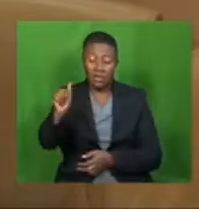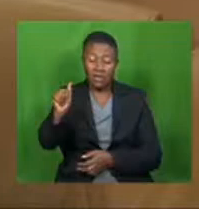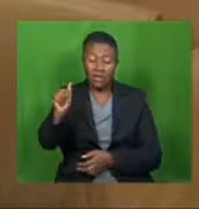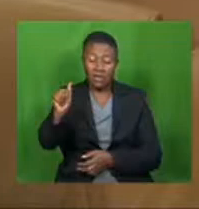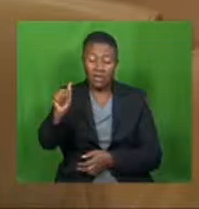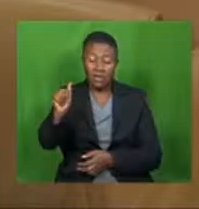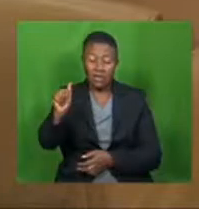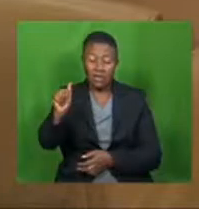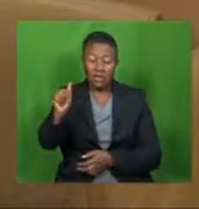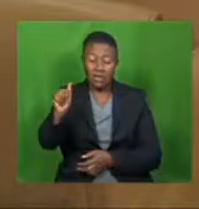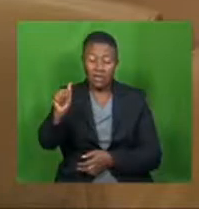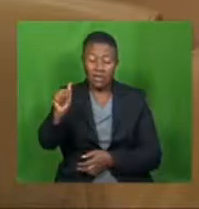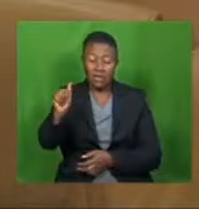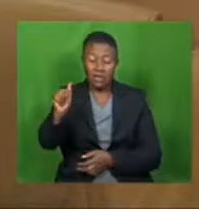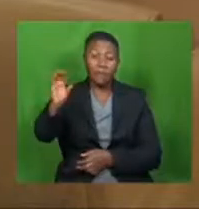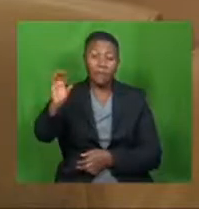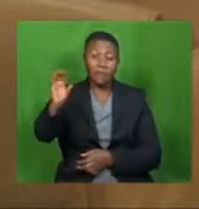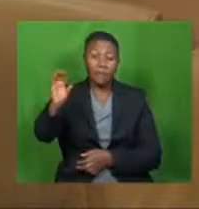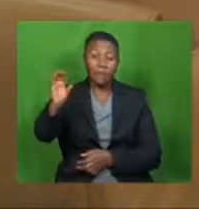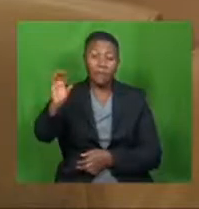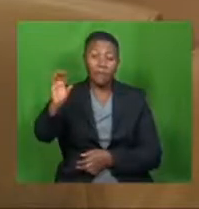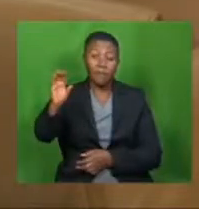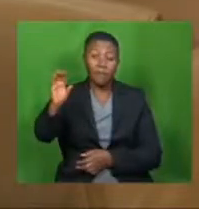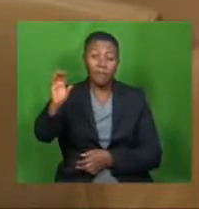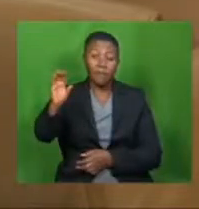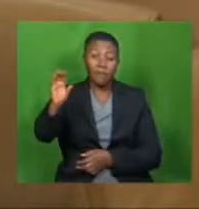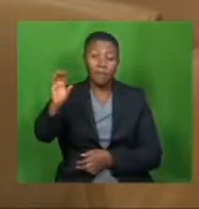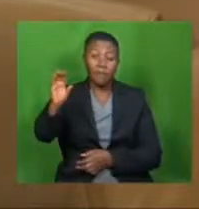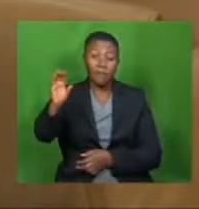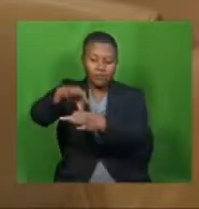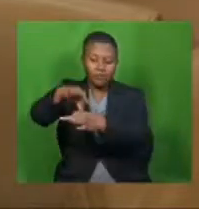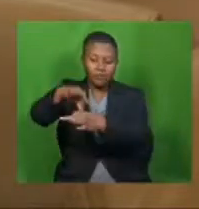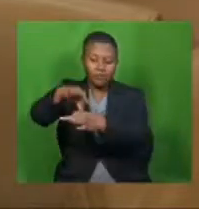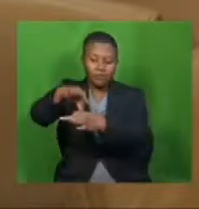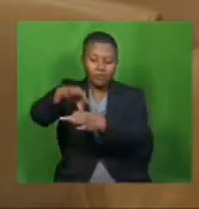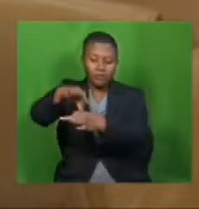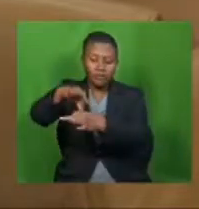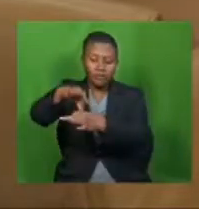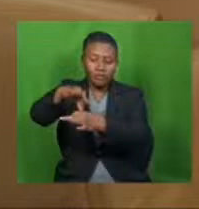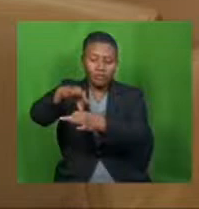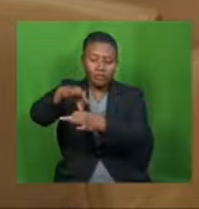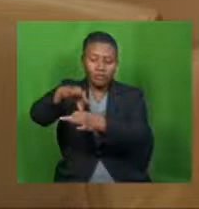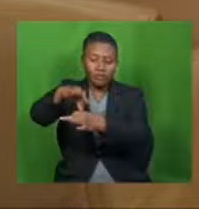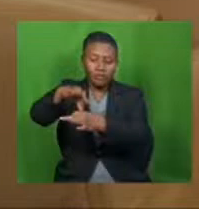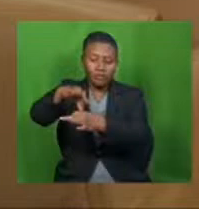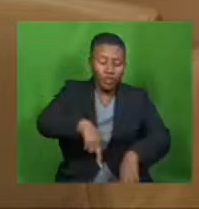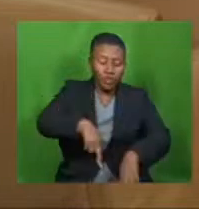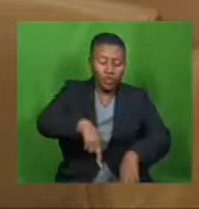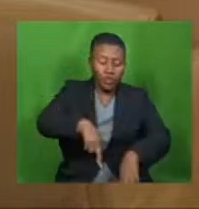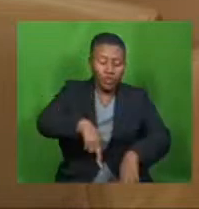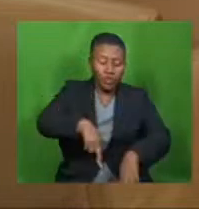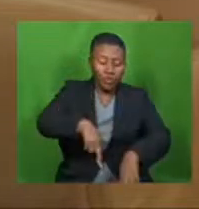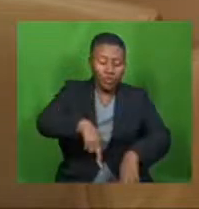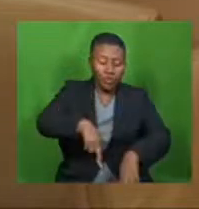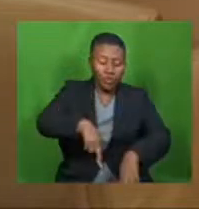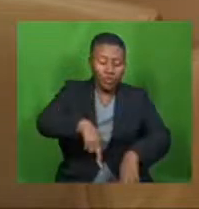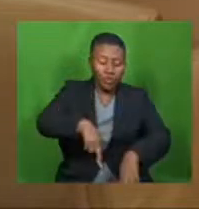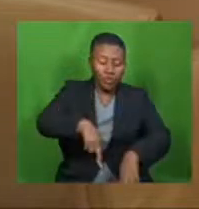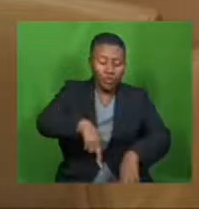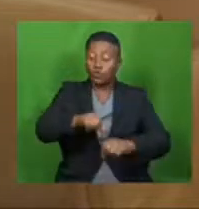trees to plant at the river banks of the river in order to